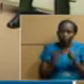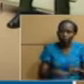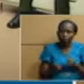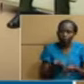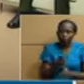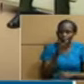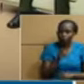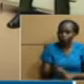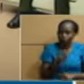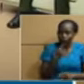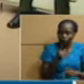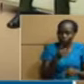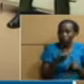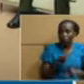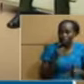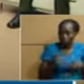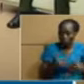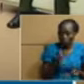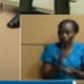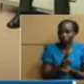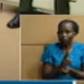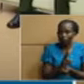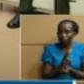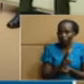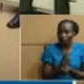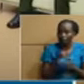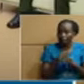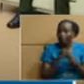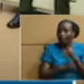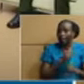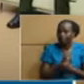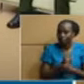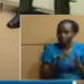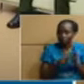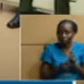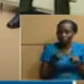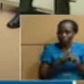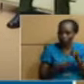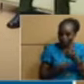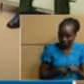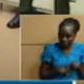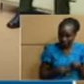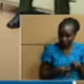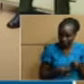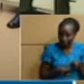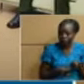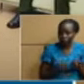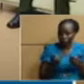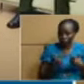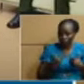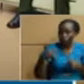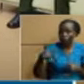1 month in 12 months, in a year. Out of that, you have at